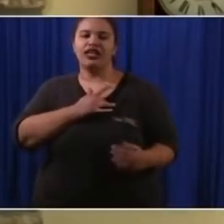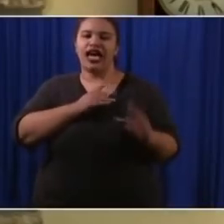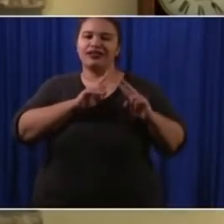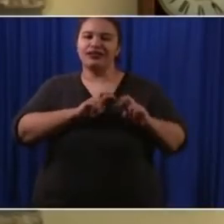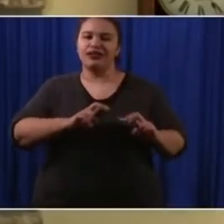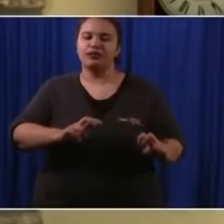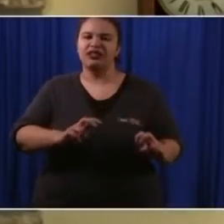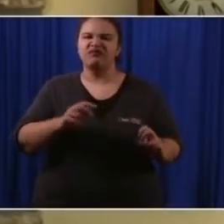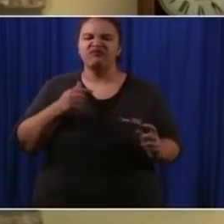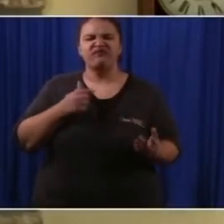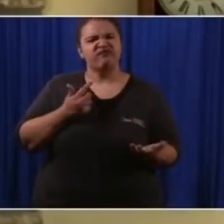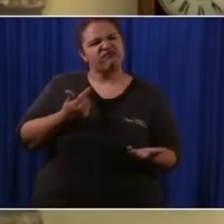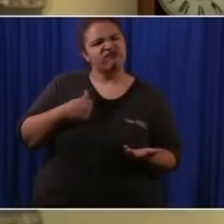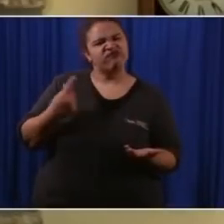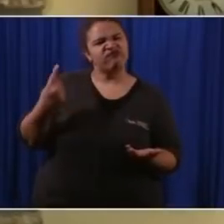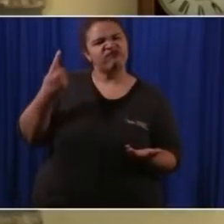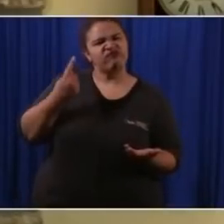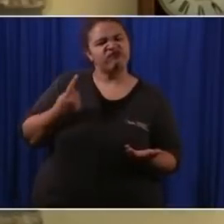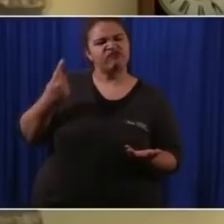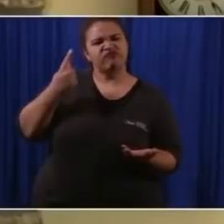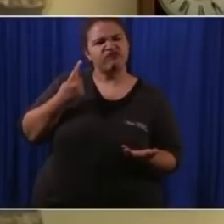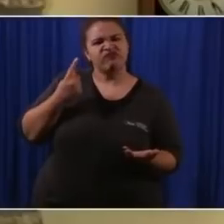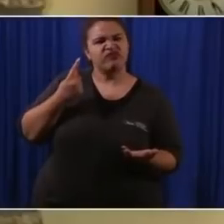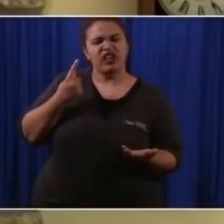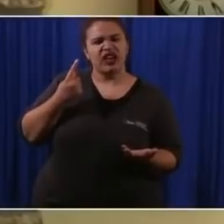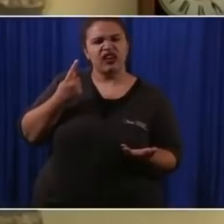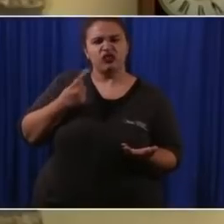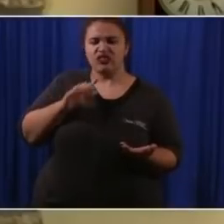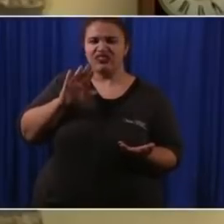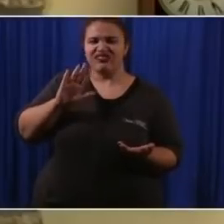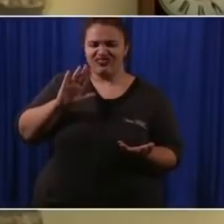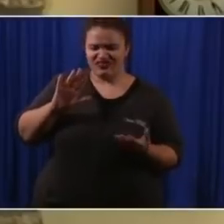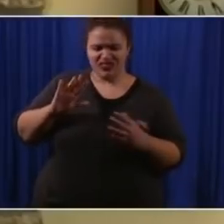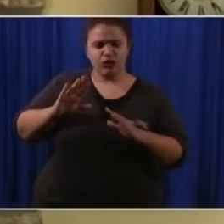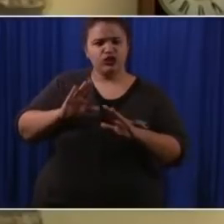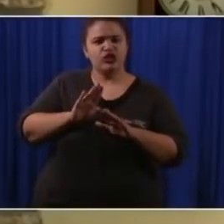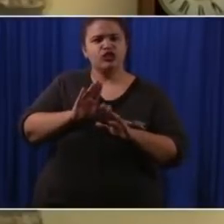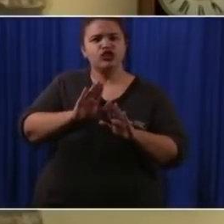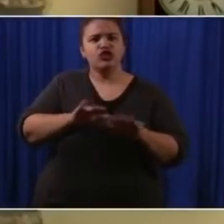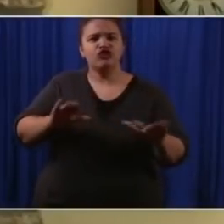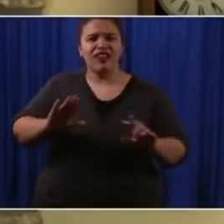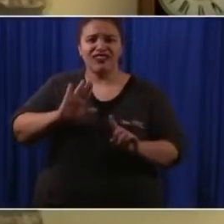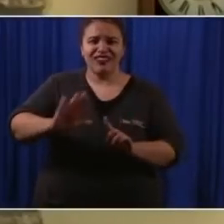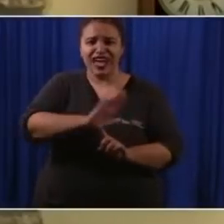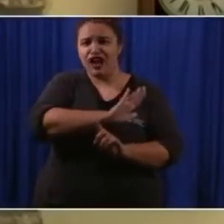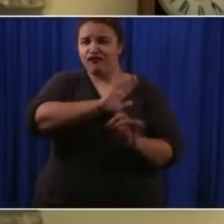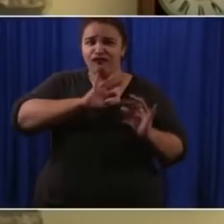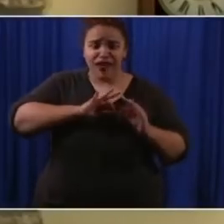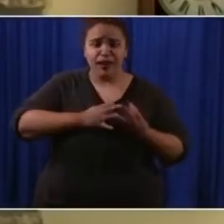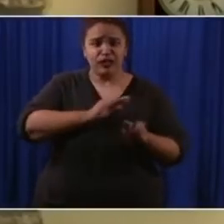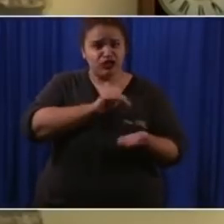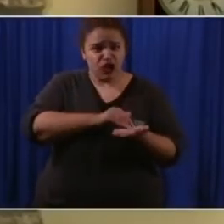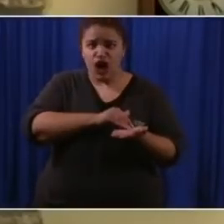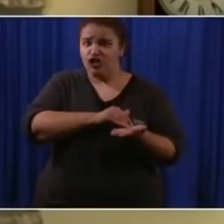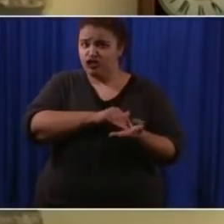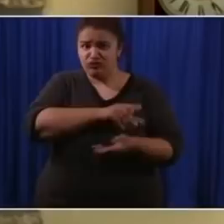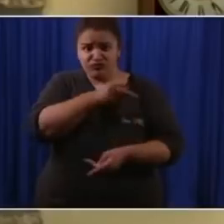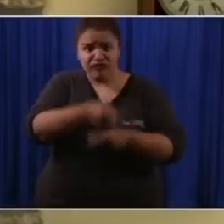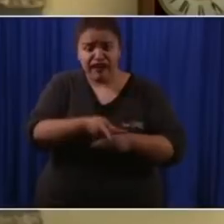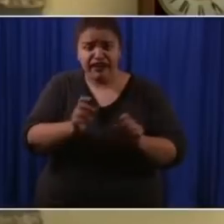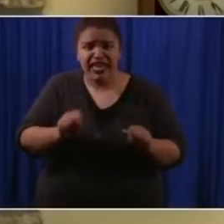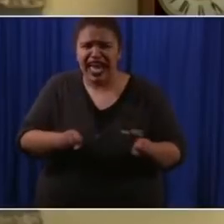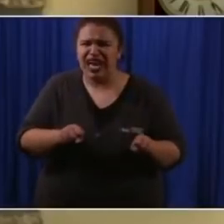understanding is that something that somebody can get from their family physician, or are we going to have athletes needing to see cardiologists or get